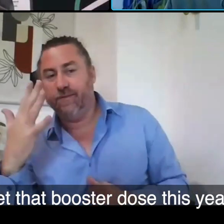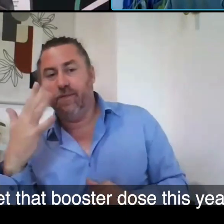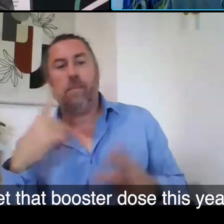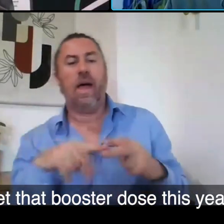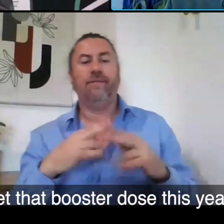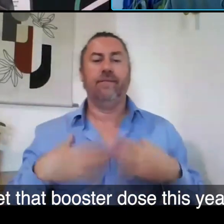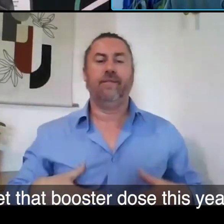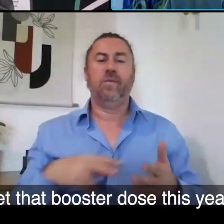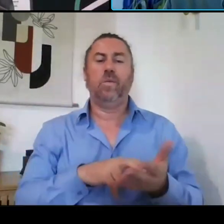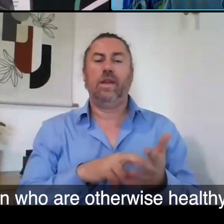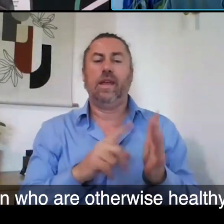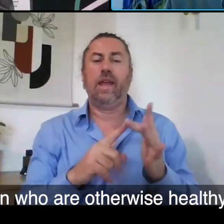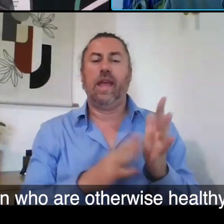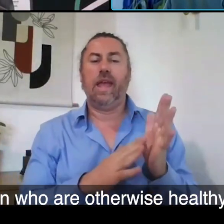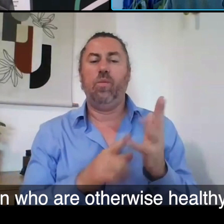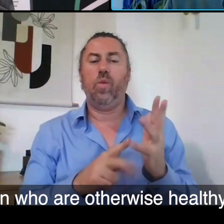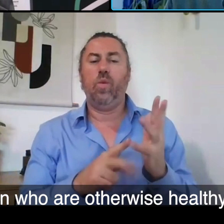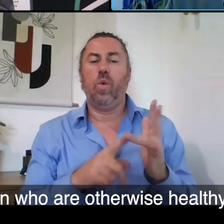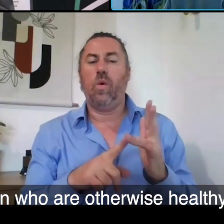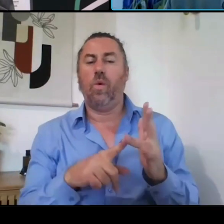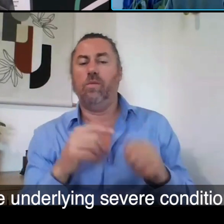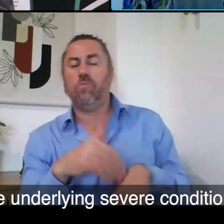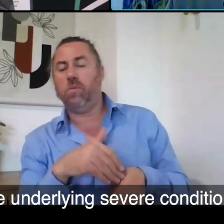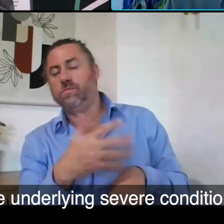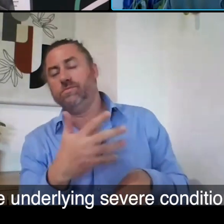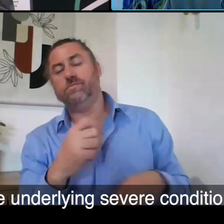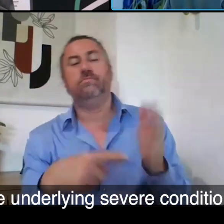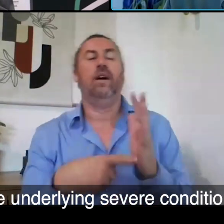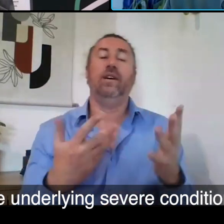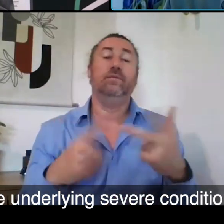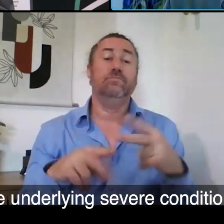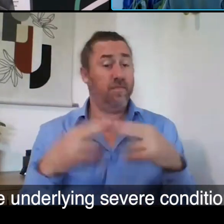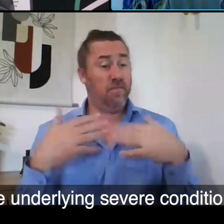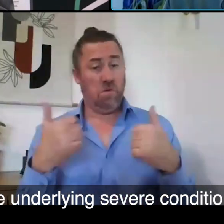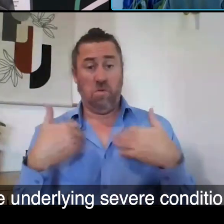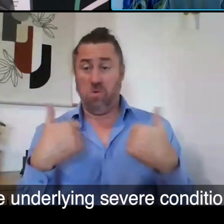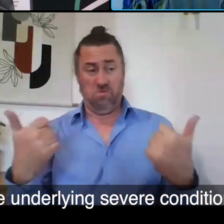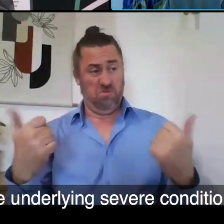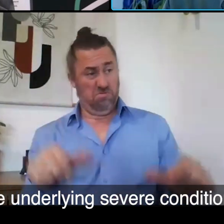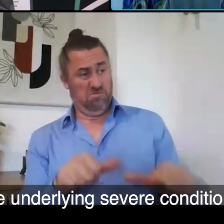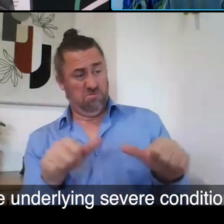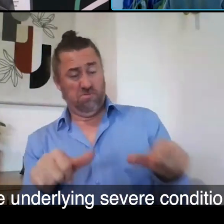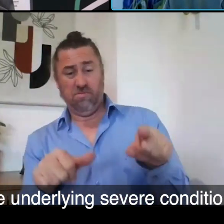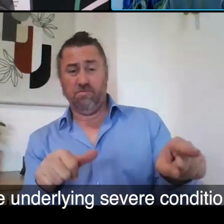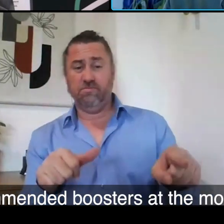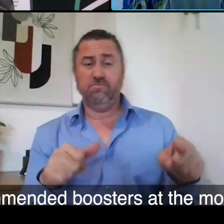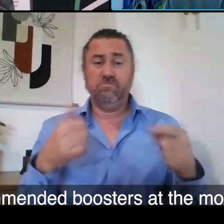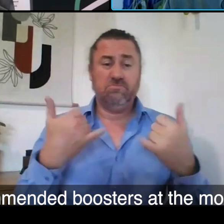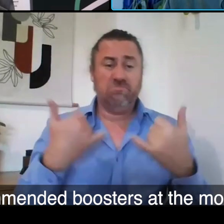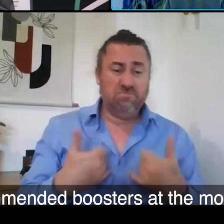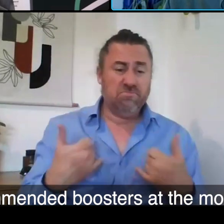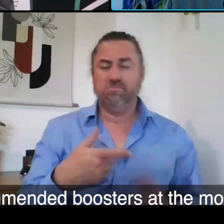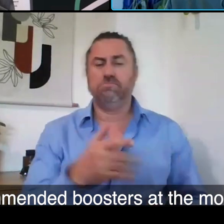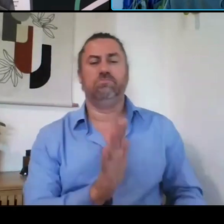that booster dose this year. But children who are otherwise healthy and don't have those underlying severe conditions are not